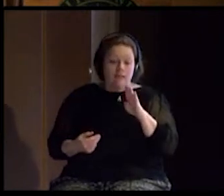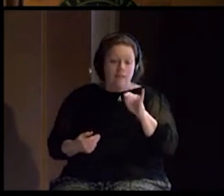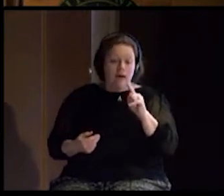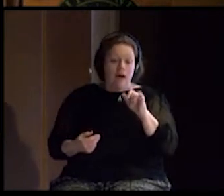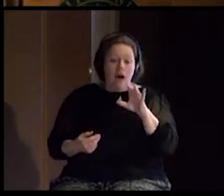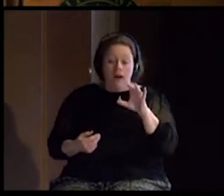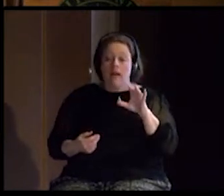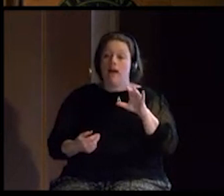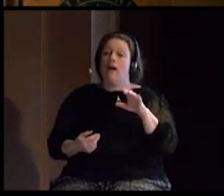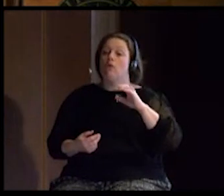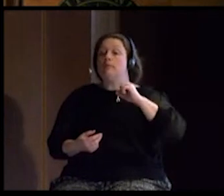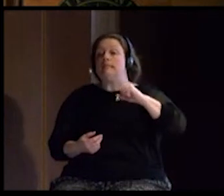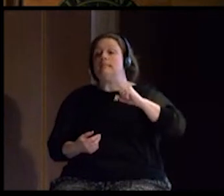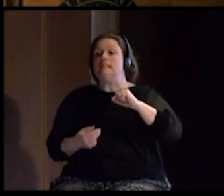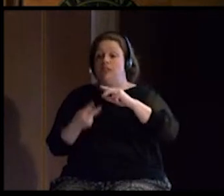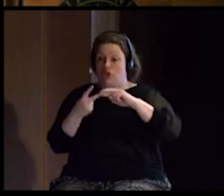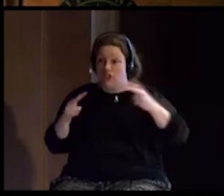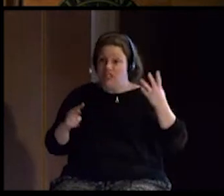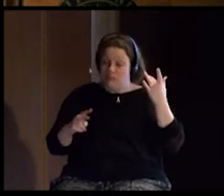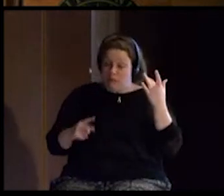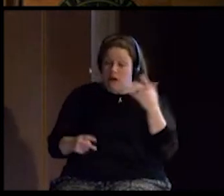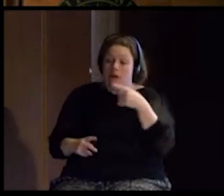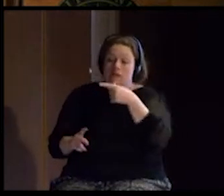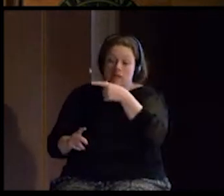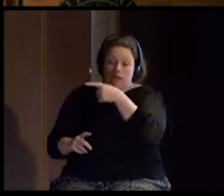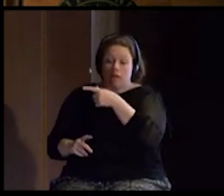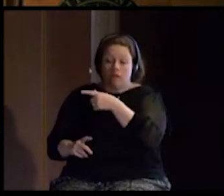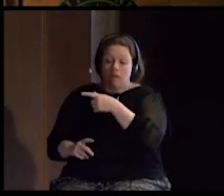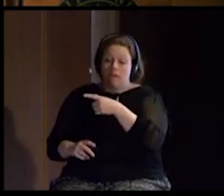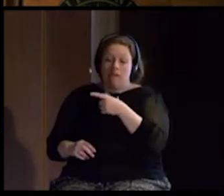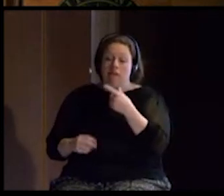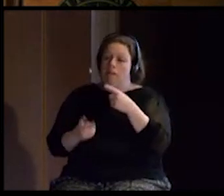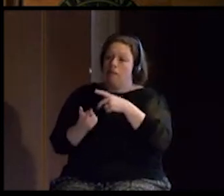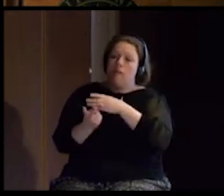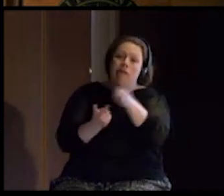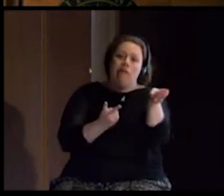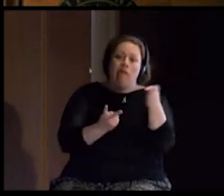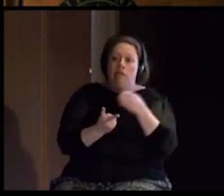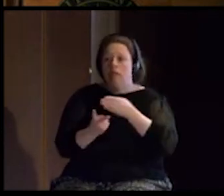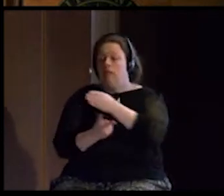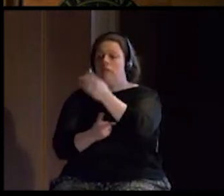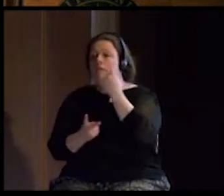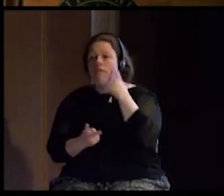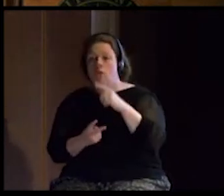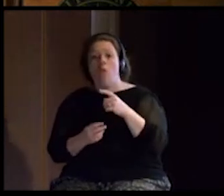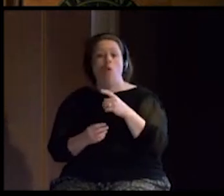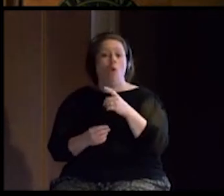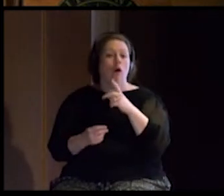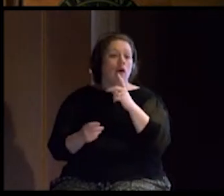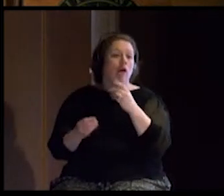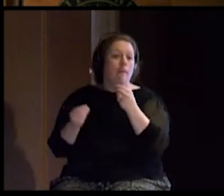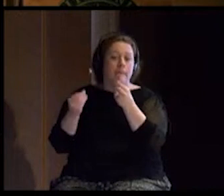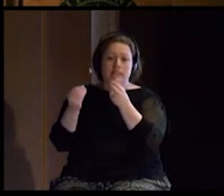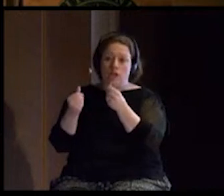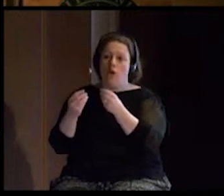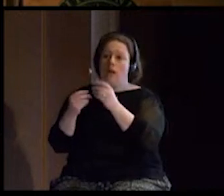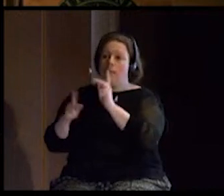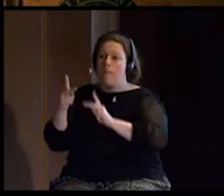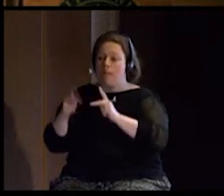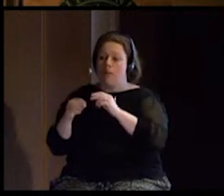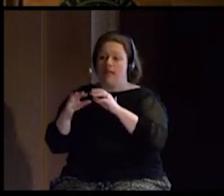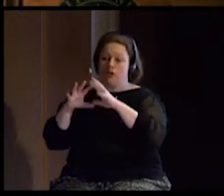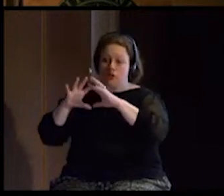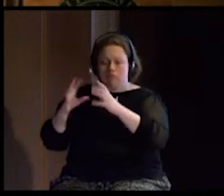genes, since mobile genetic elements are essentially one way for bacterial populations to quickly spread